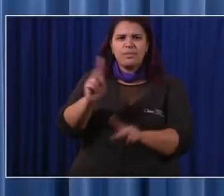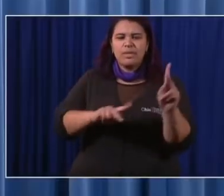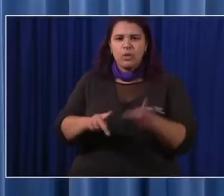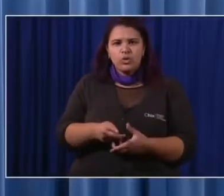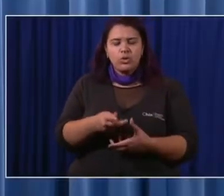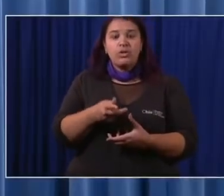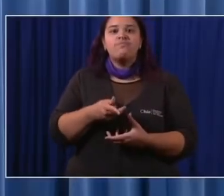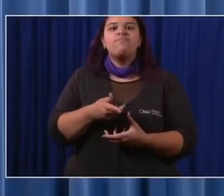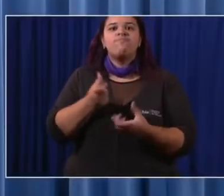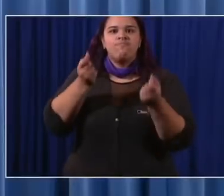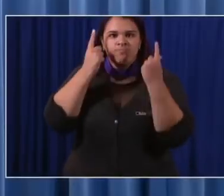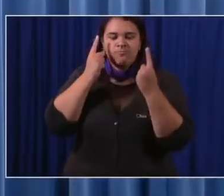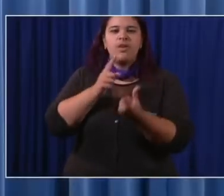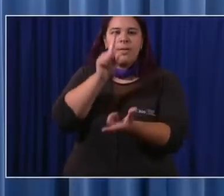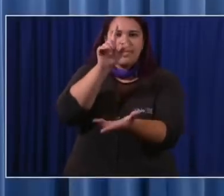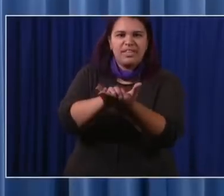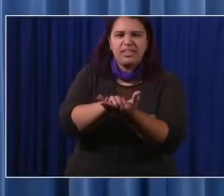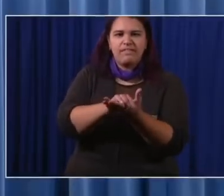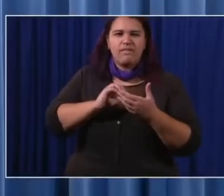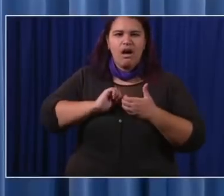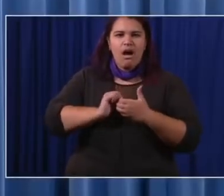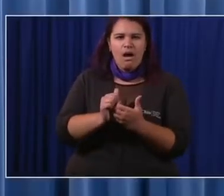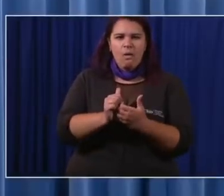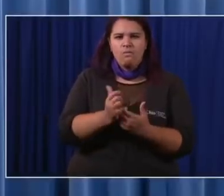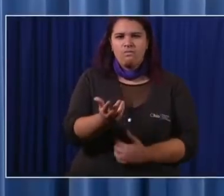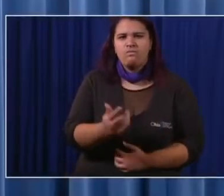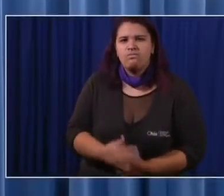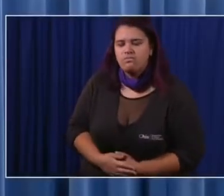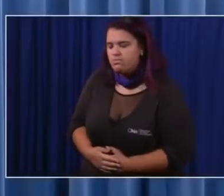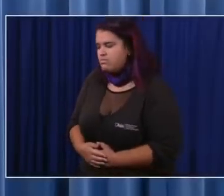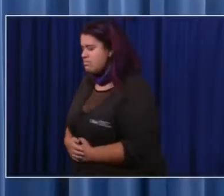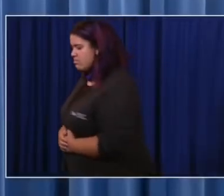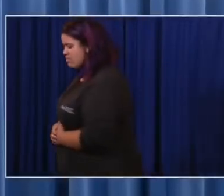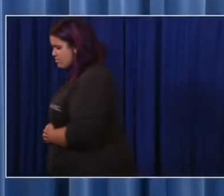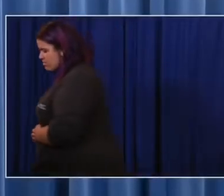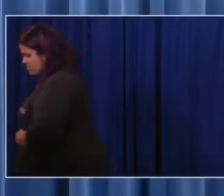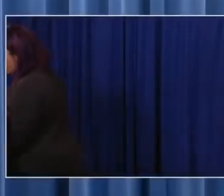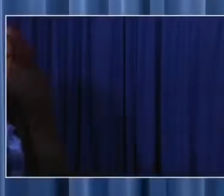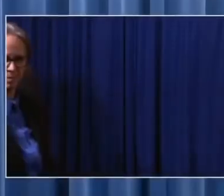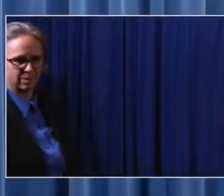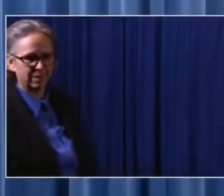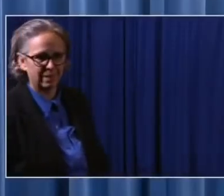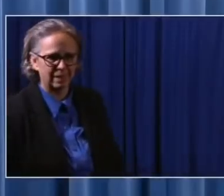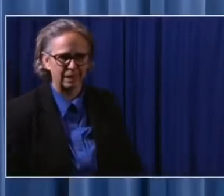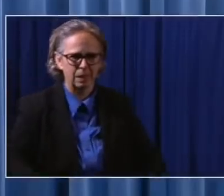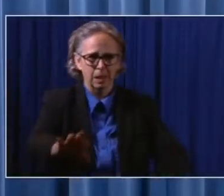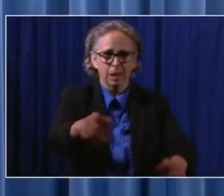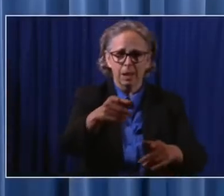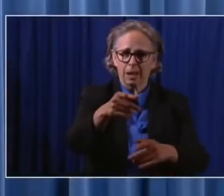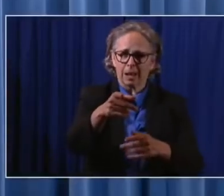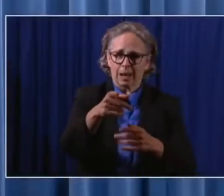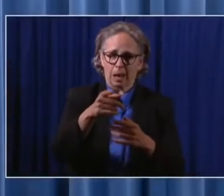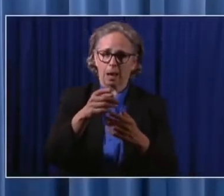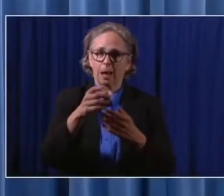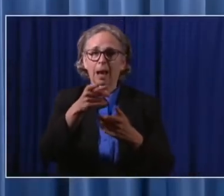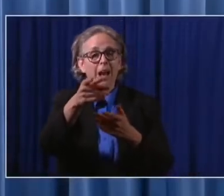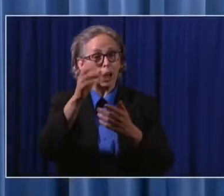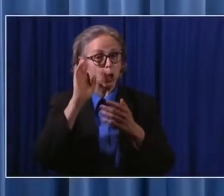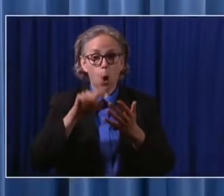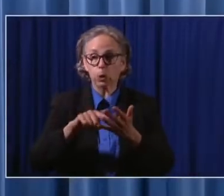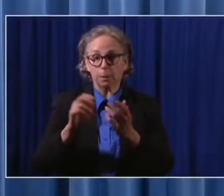we're seeing more people wear masks. That was occurring as anecdotal. I don't have